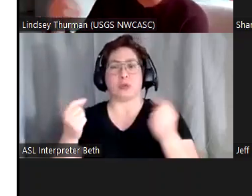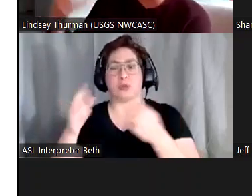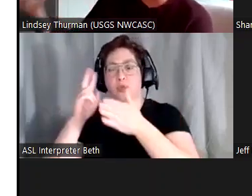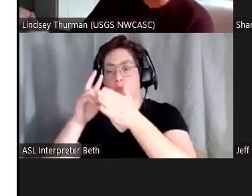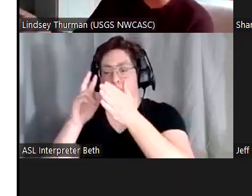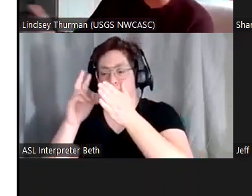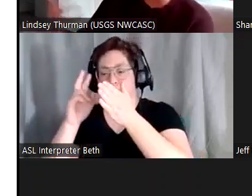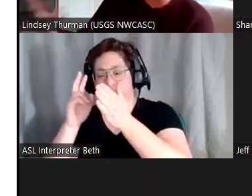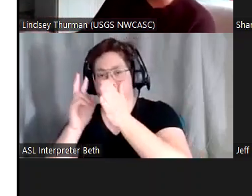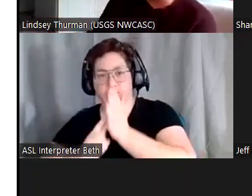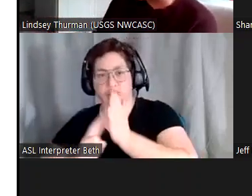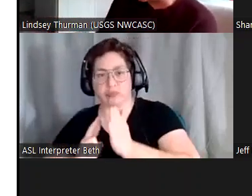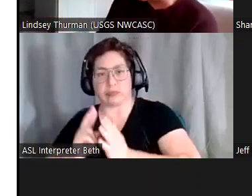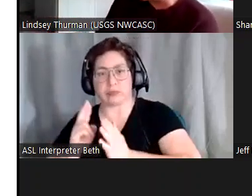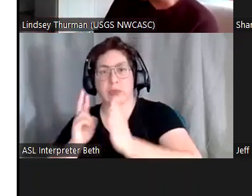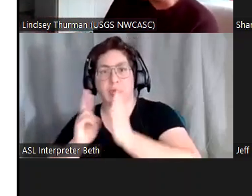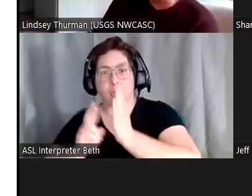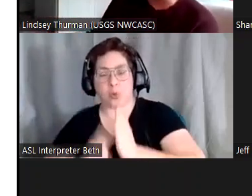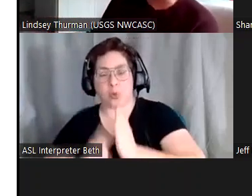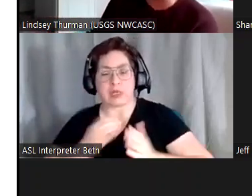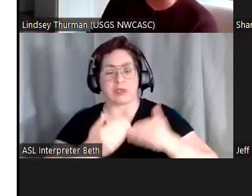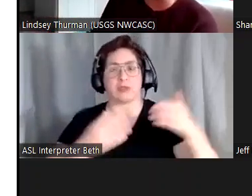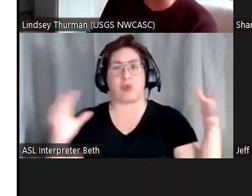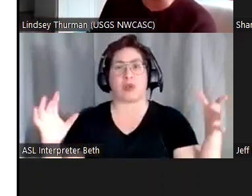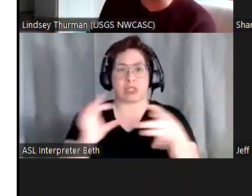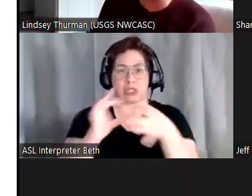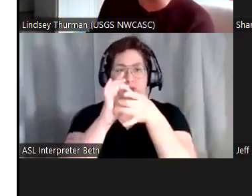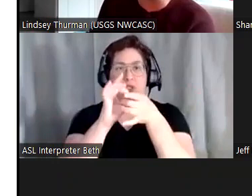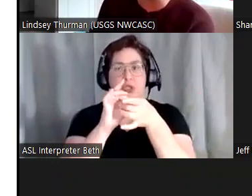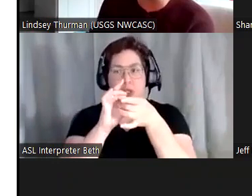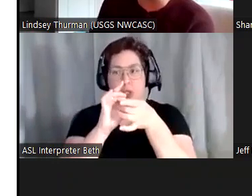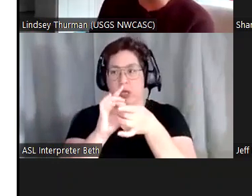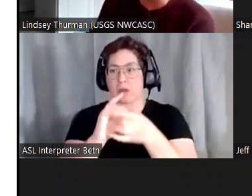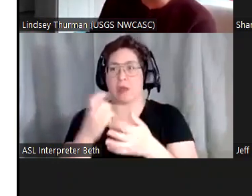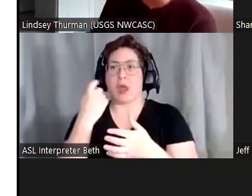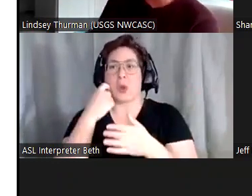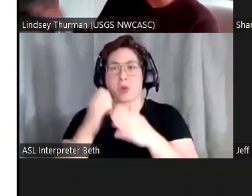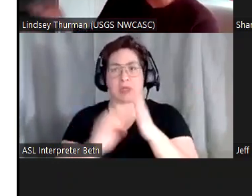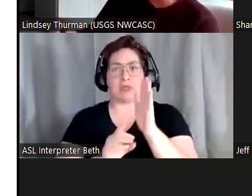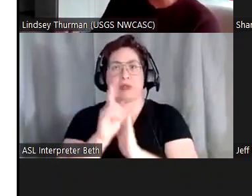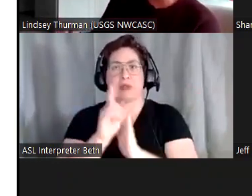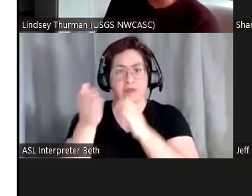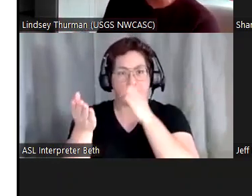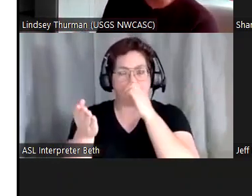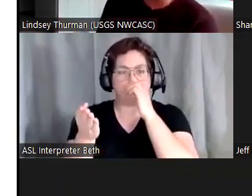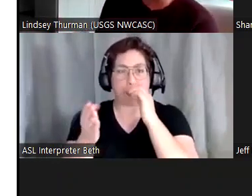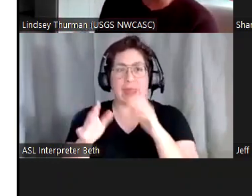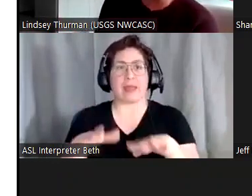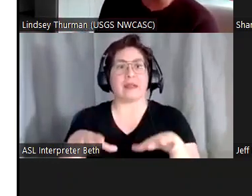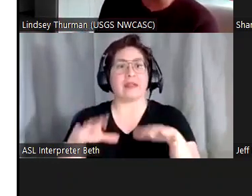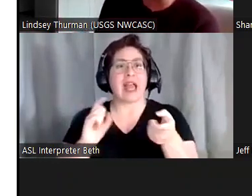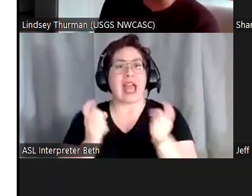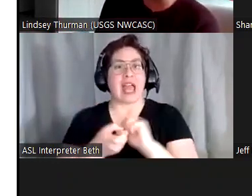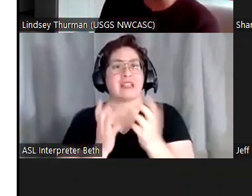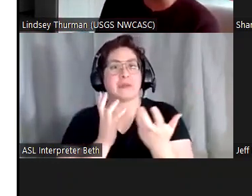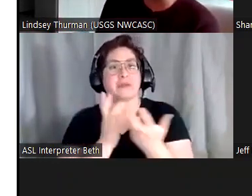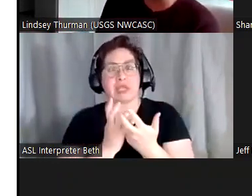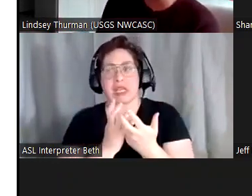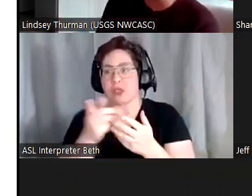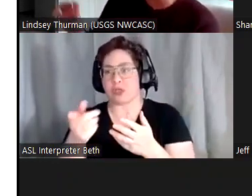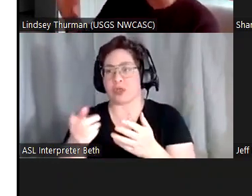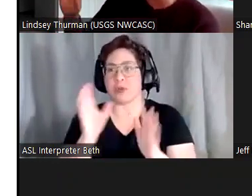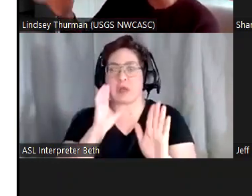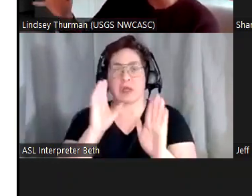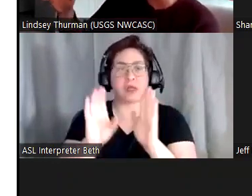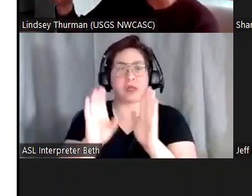of that being this AC informed adaptation menu that we recently developed. If I can go back to this figure